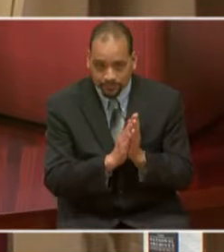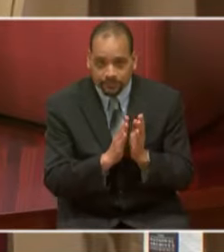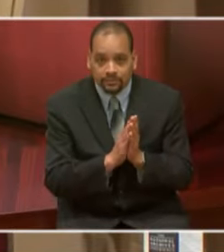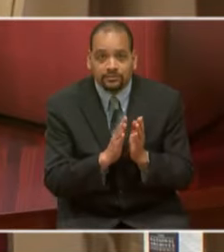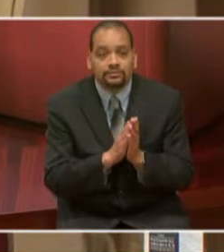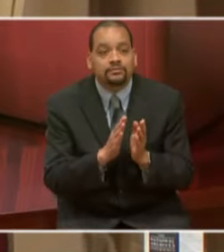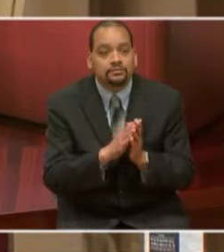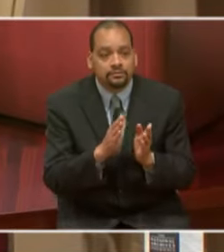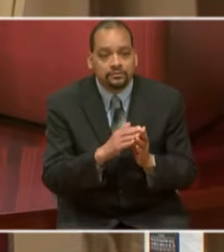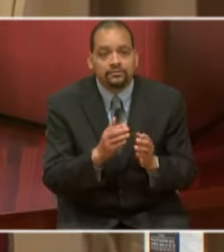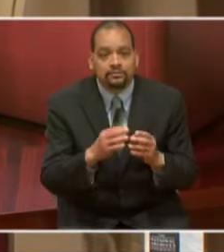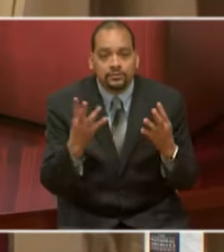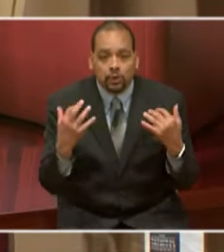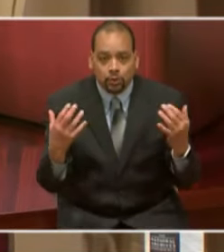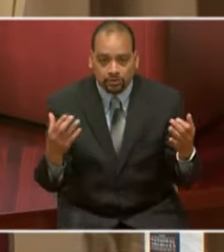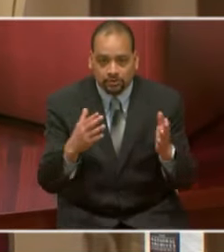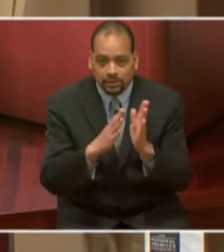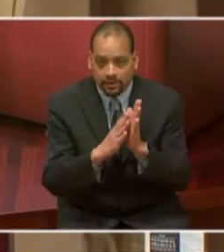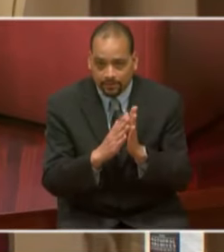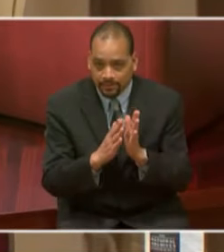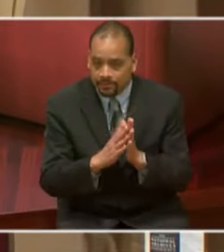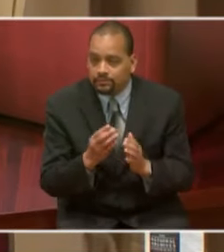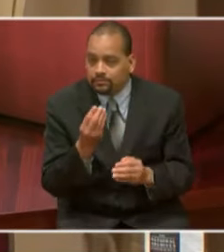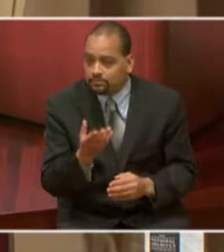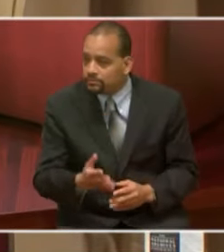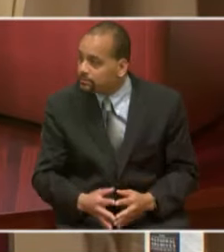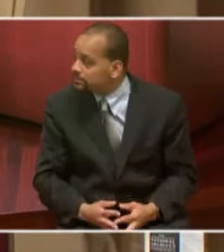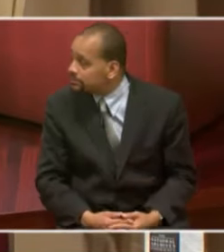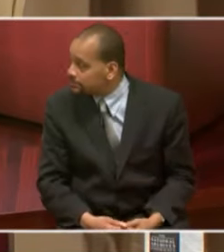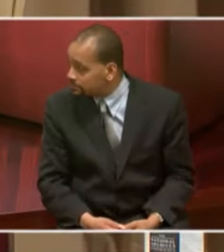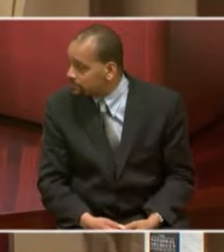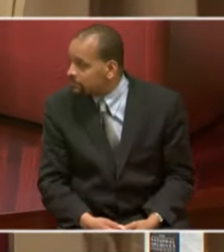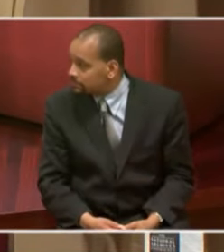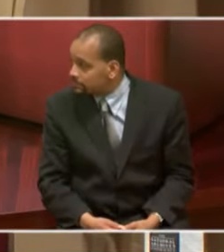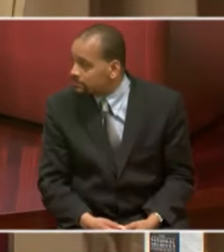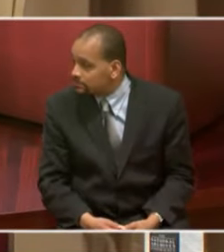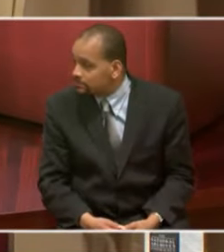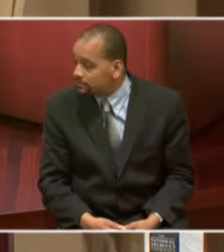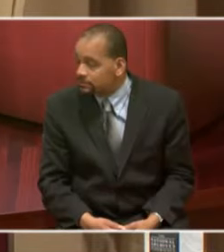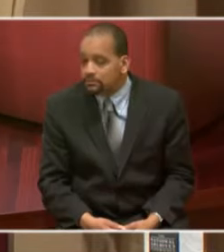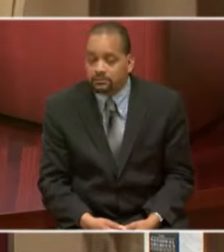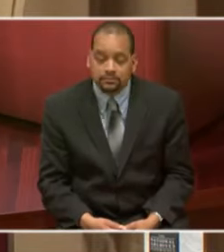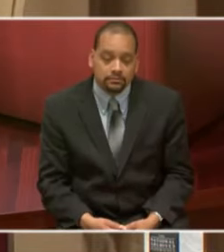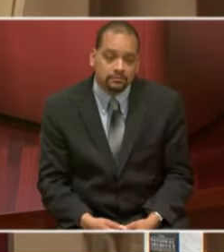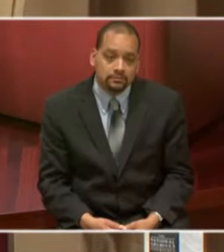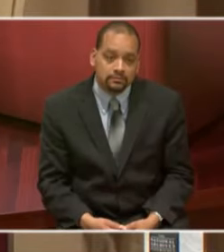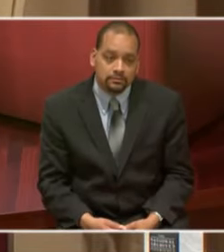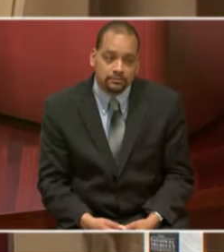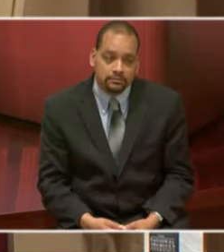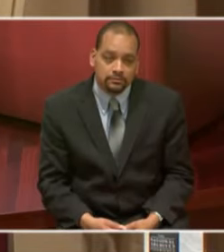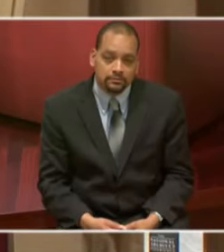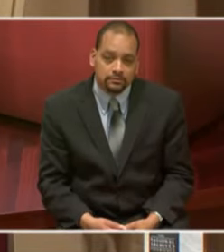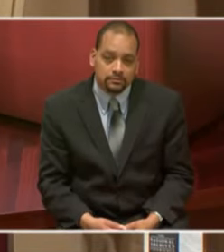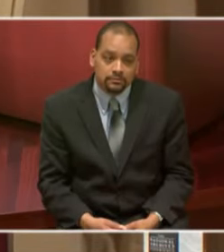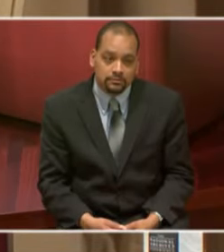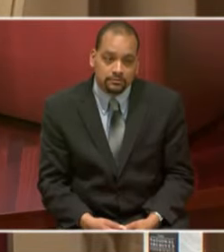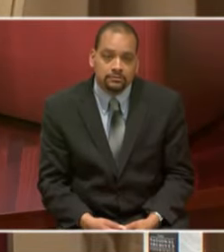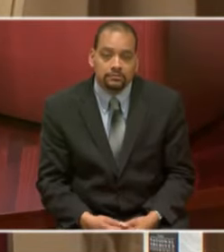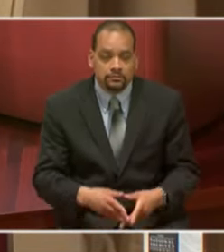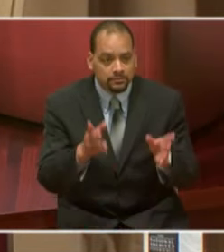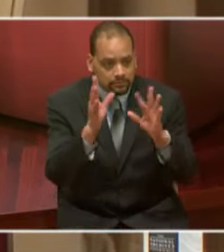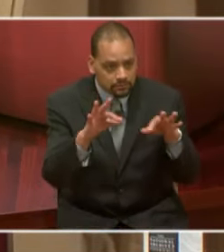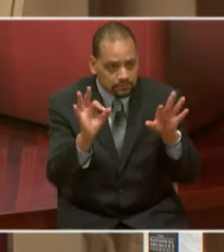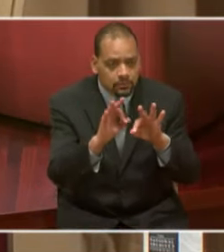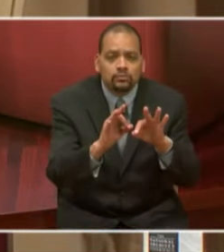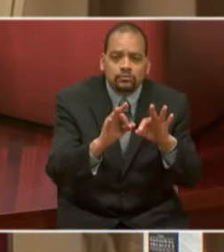But in good conscience, I do not want to be a party to violence and to war.